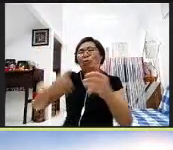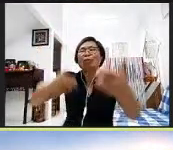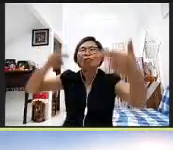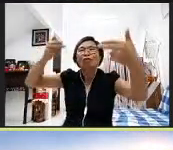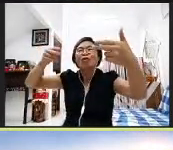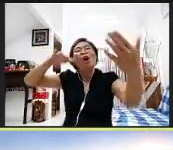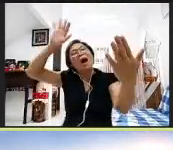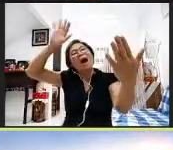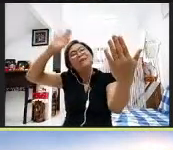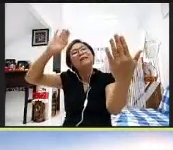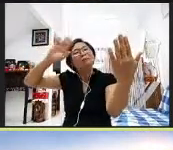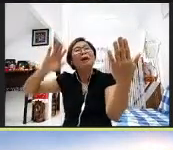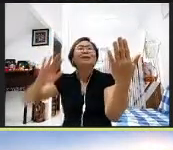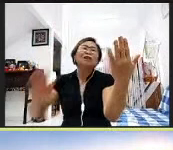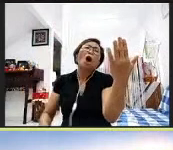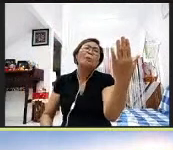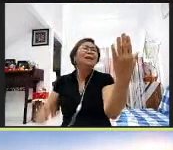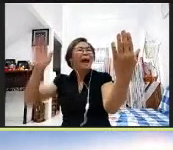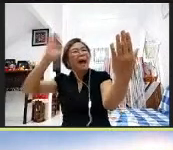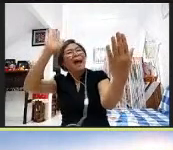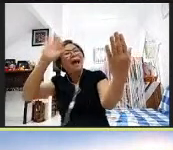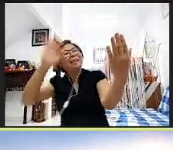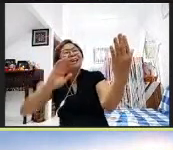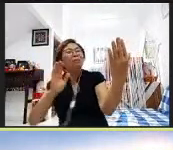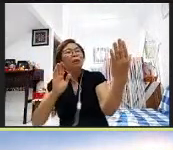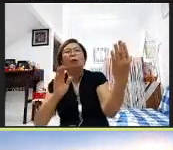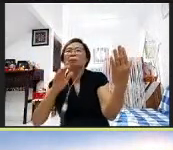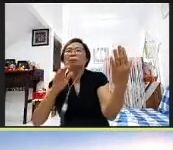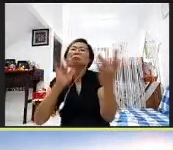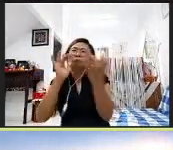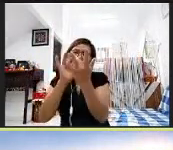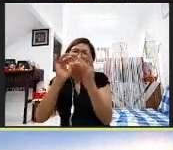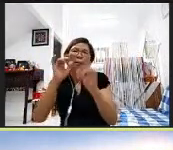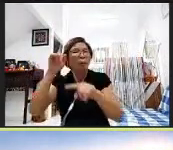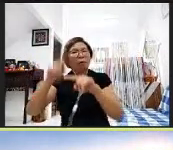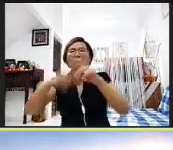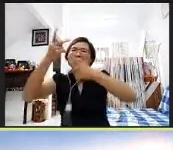member. That's how they contact each other, but you are not allowed to visit them.